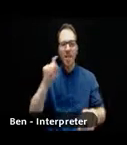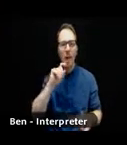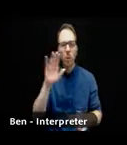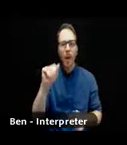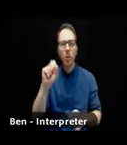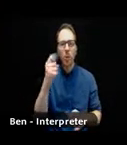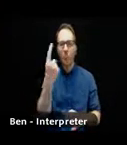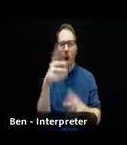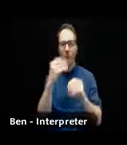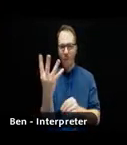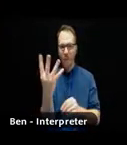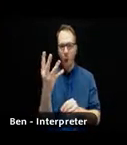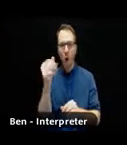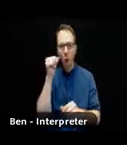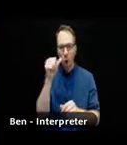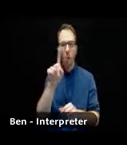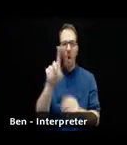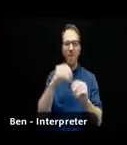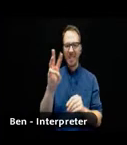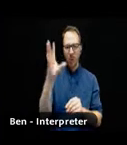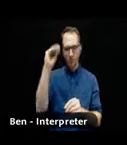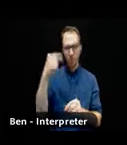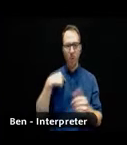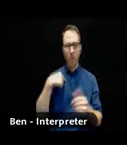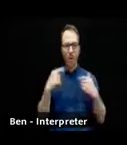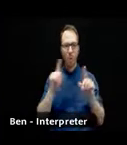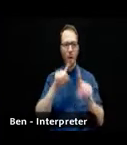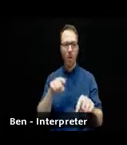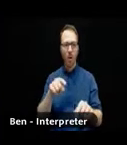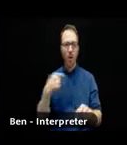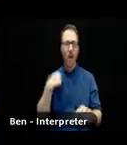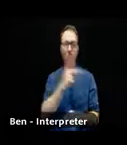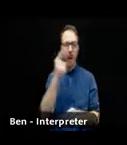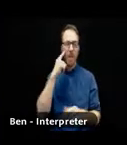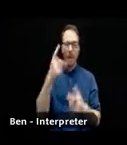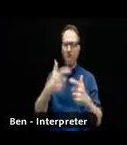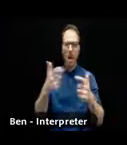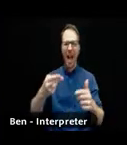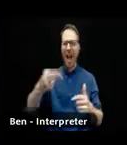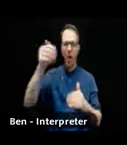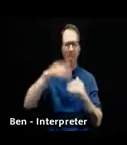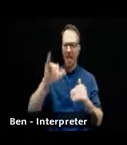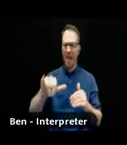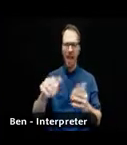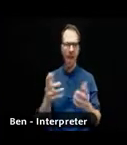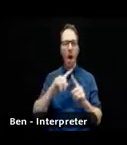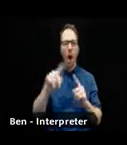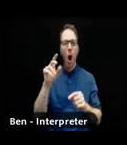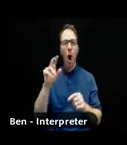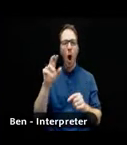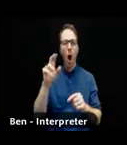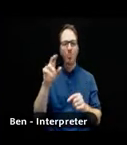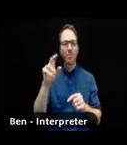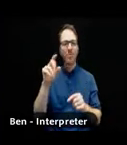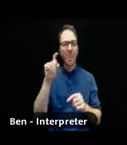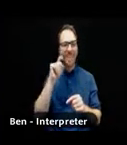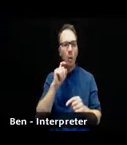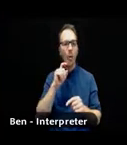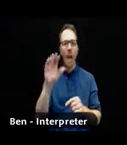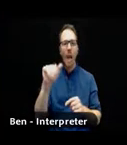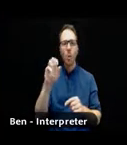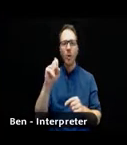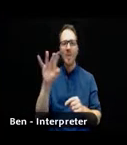and 1 in 6 boys. This is what we have reported. I personally think it's much higher than this. Are sexually abused as children. Of